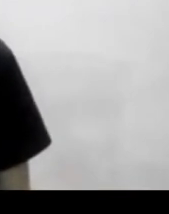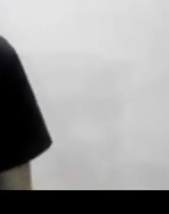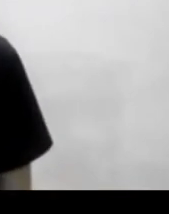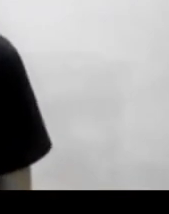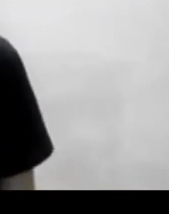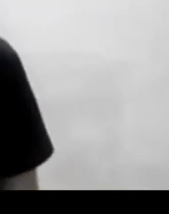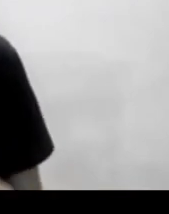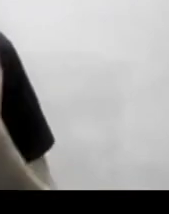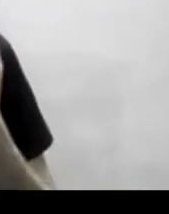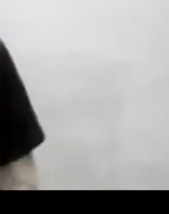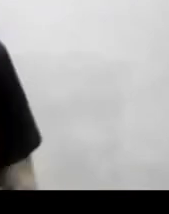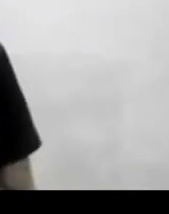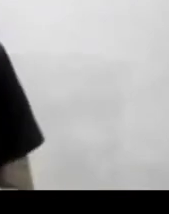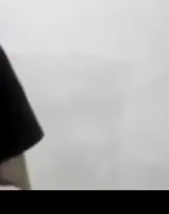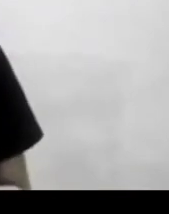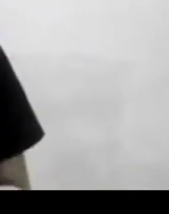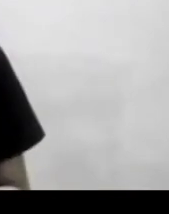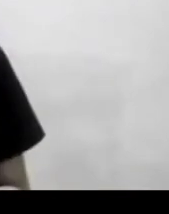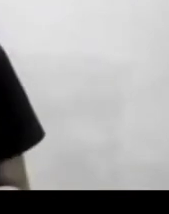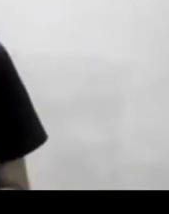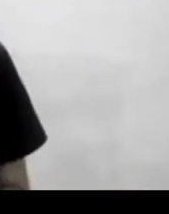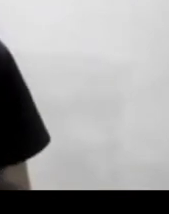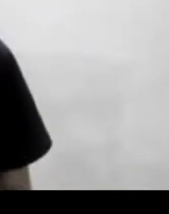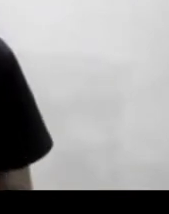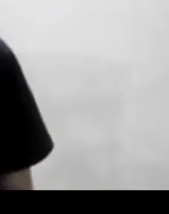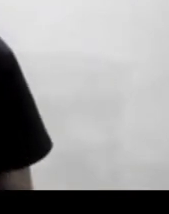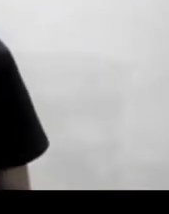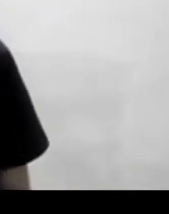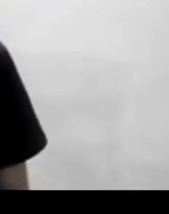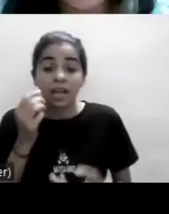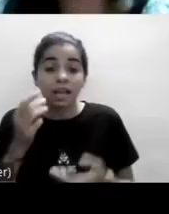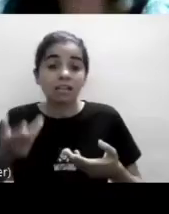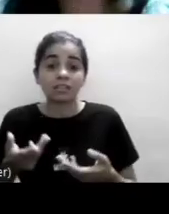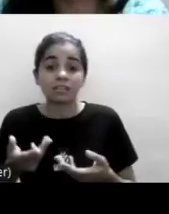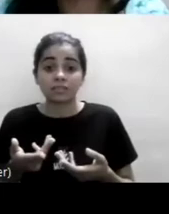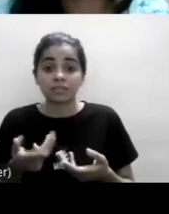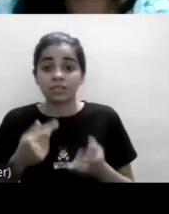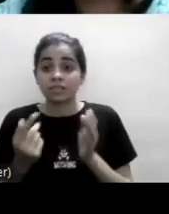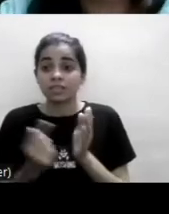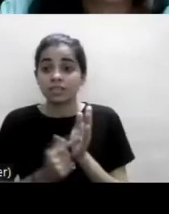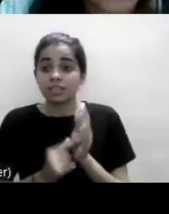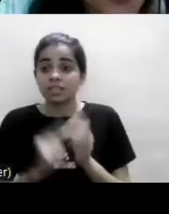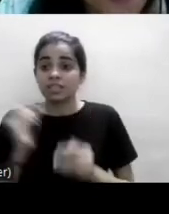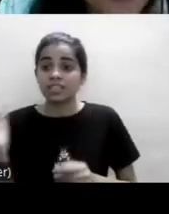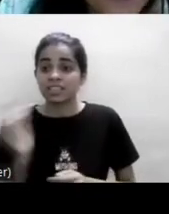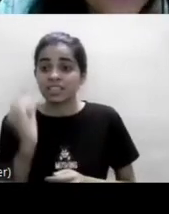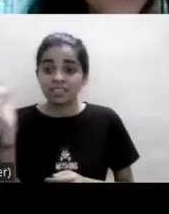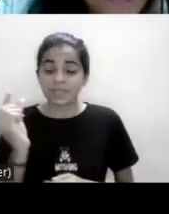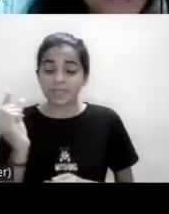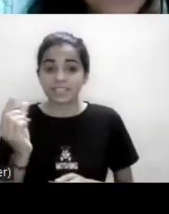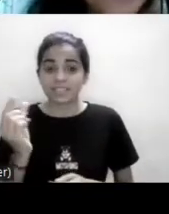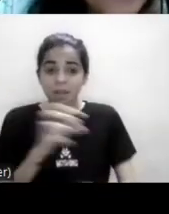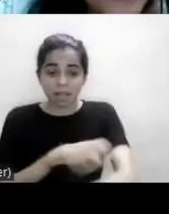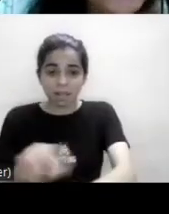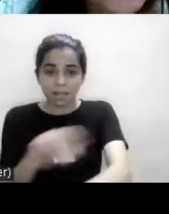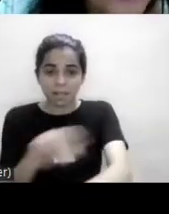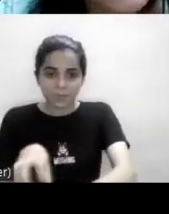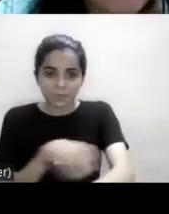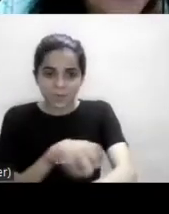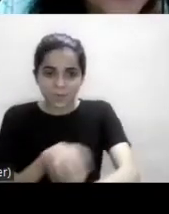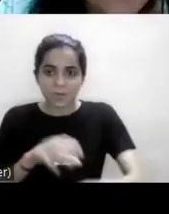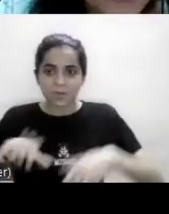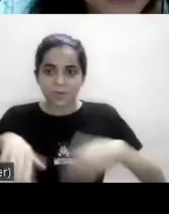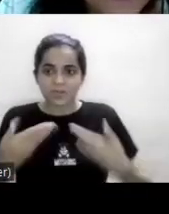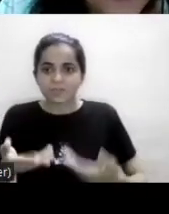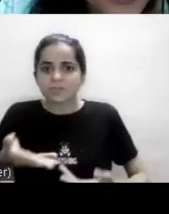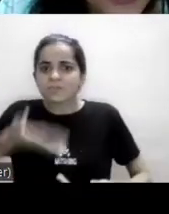he wants his smell to be smelled. He has just used like a soap and he could not